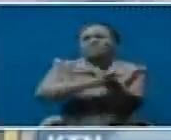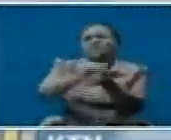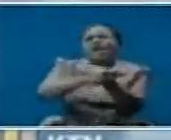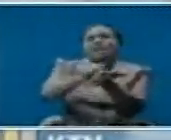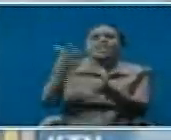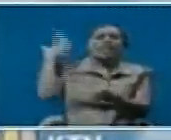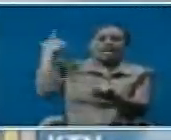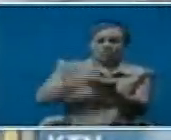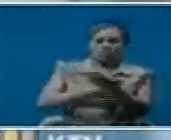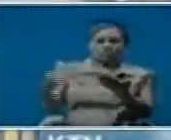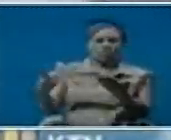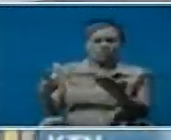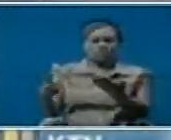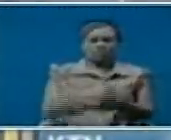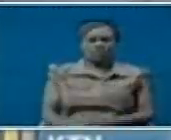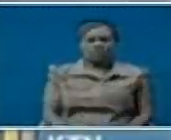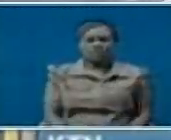week.